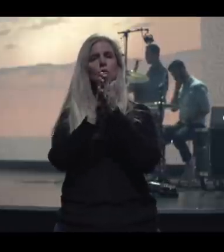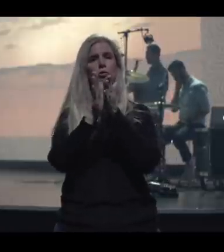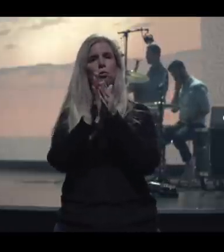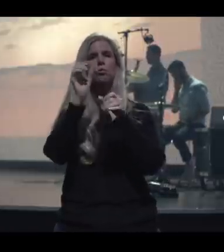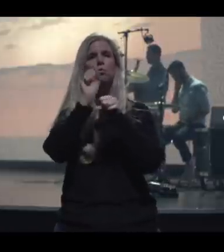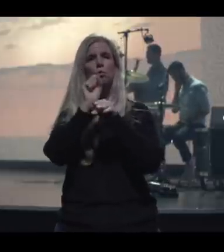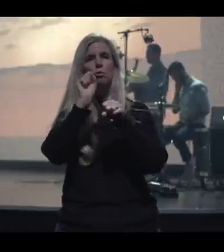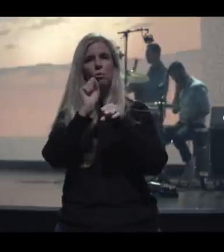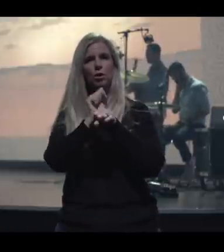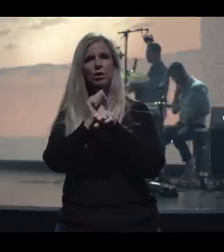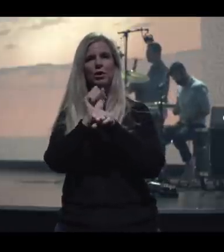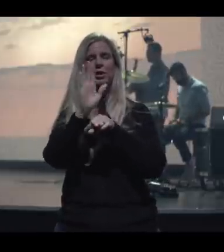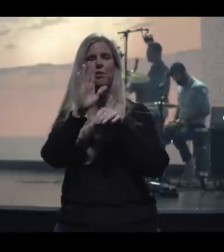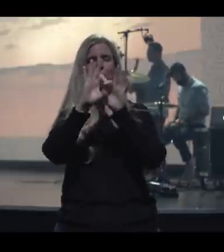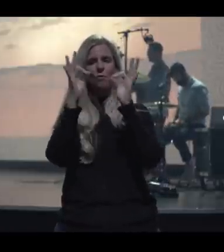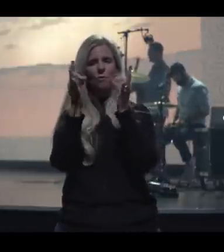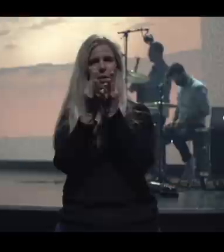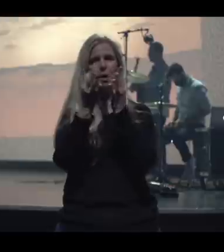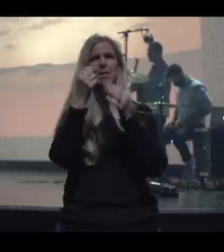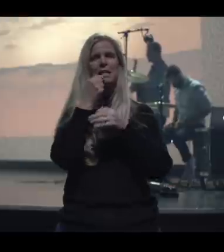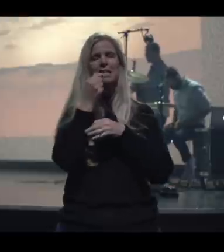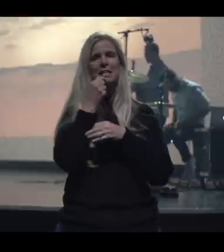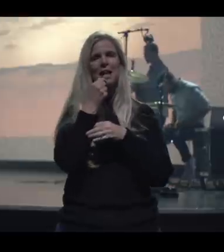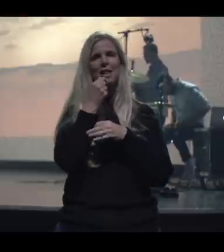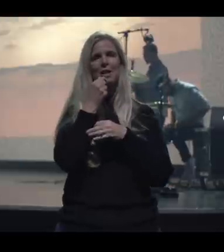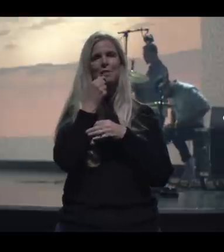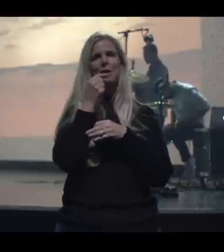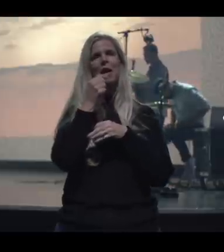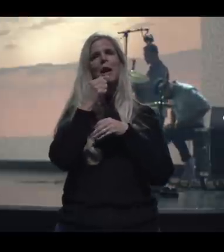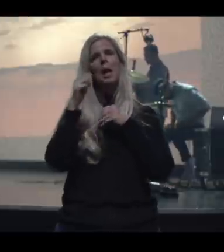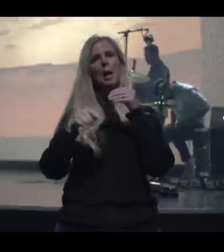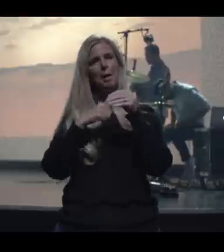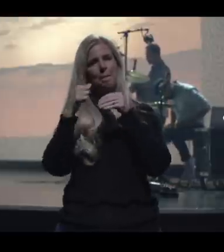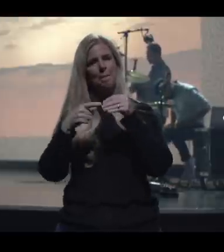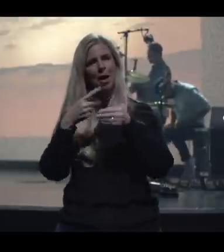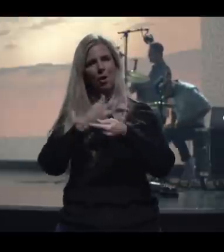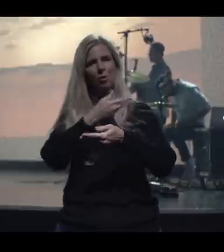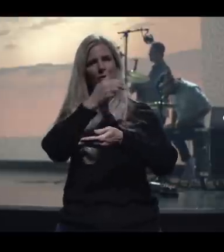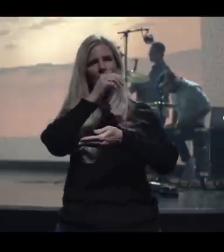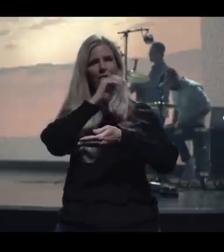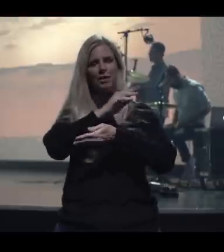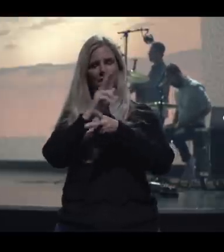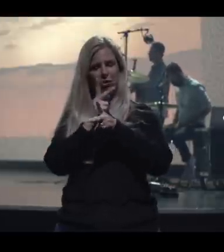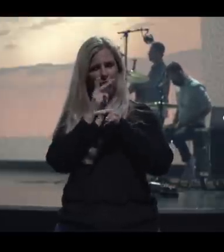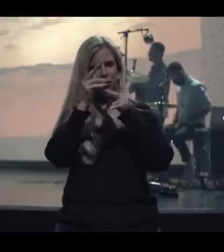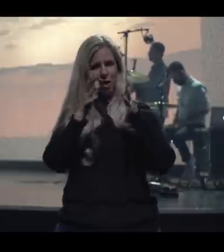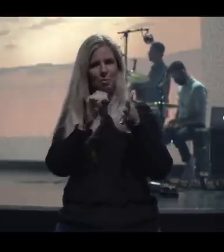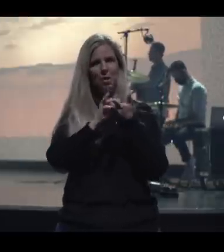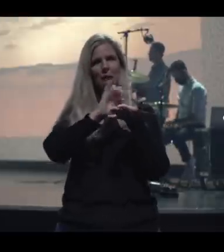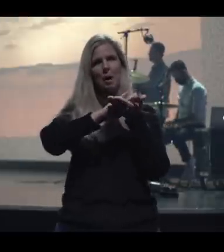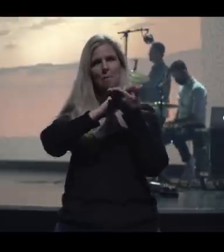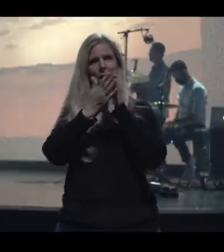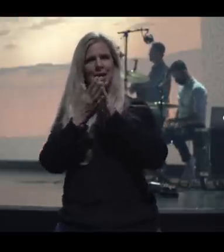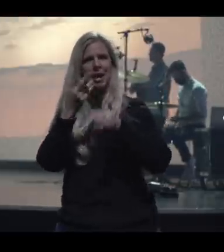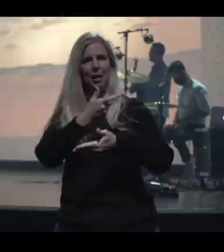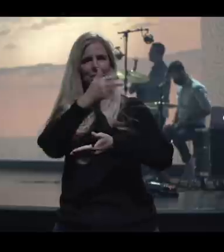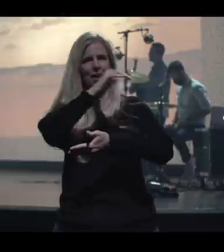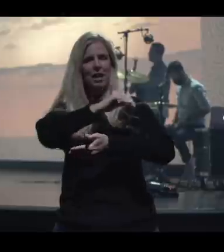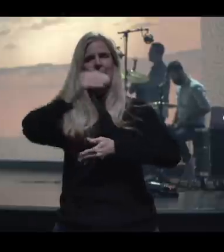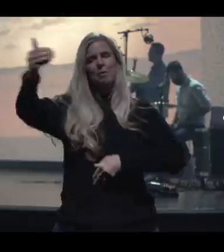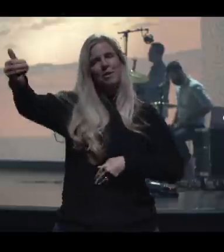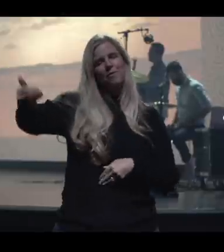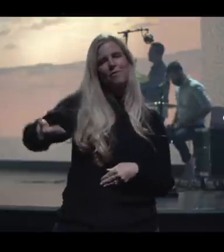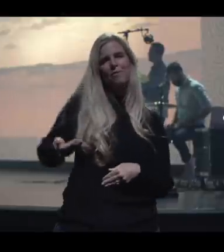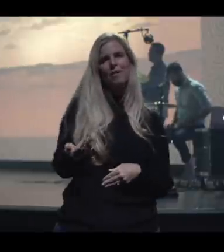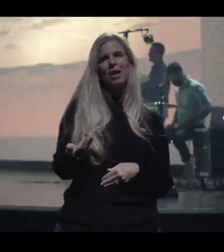family, and tell them about the shepherd who became a lamb. Invite them into the flock, into the community